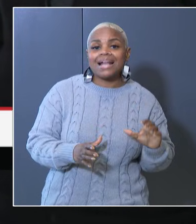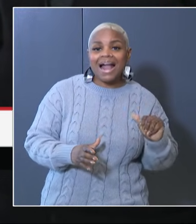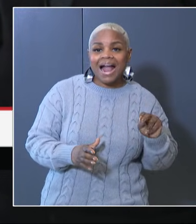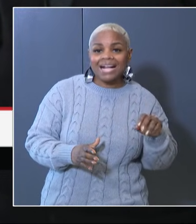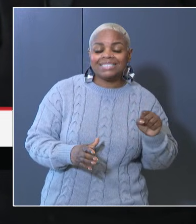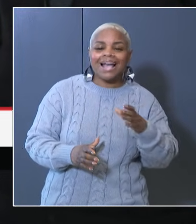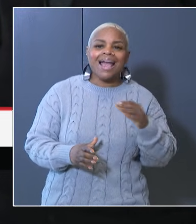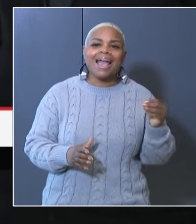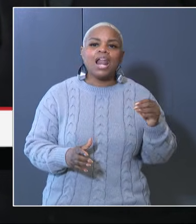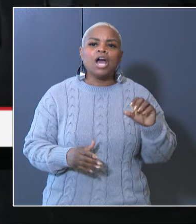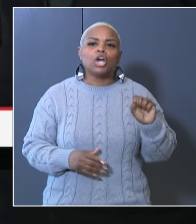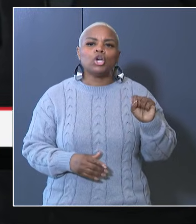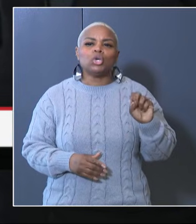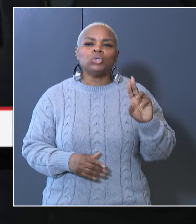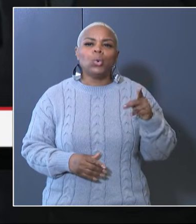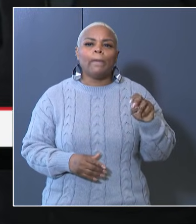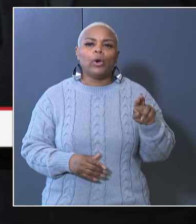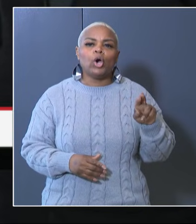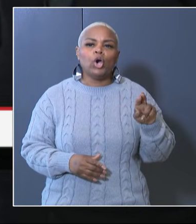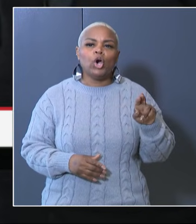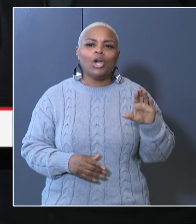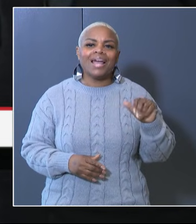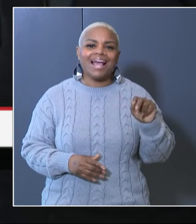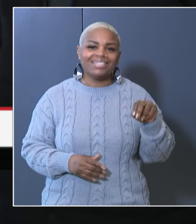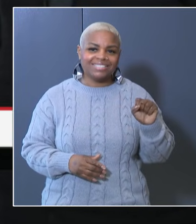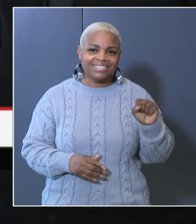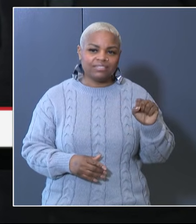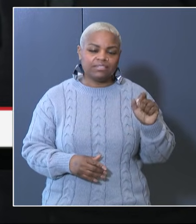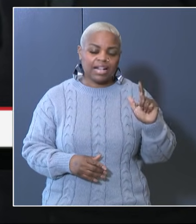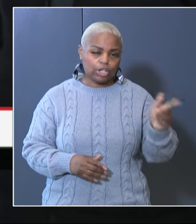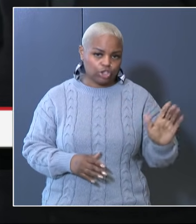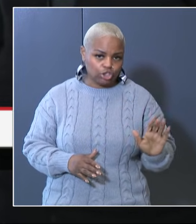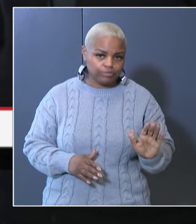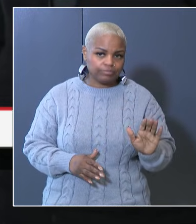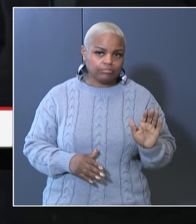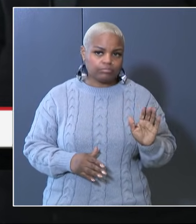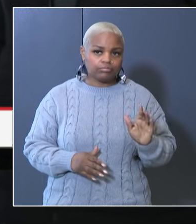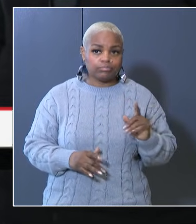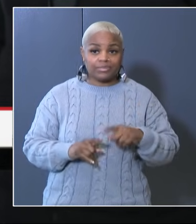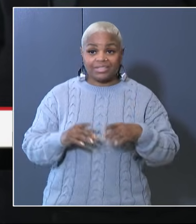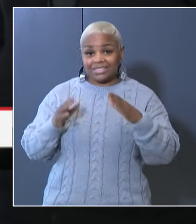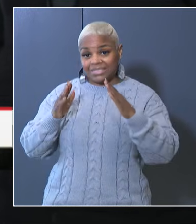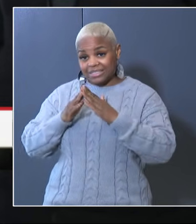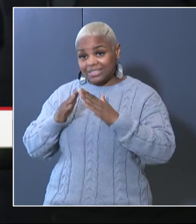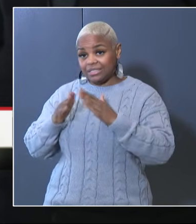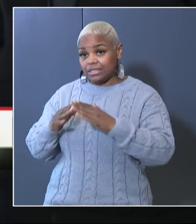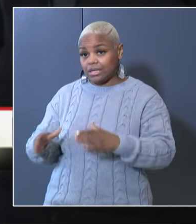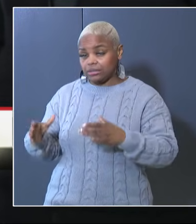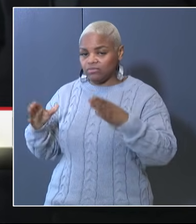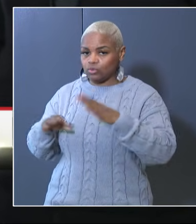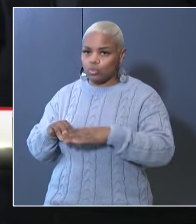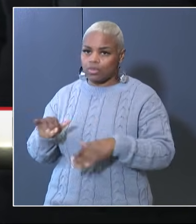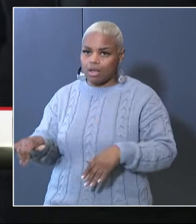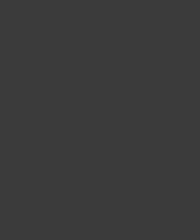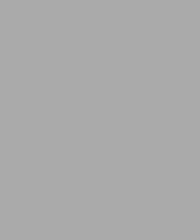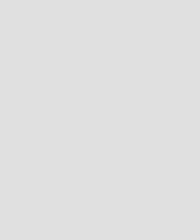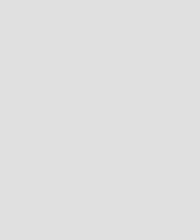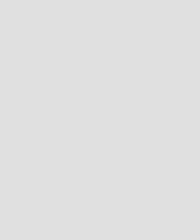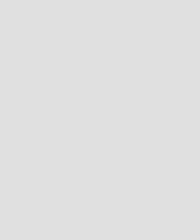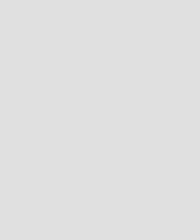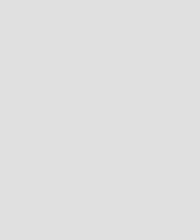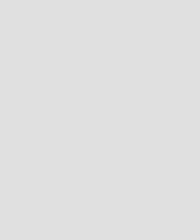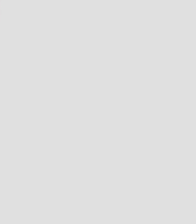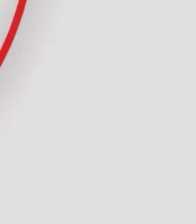to say that we want to get the trucks moving, and probably we'll have them moving as early as tomorrow. Thank you.